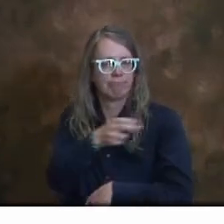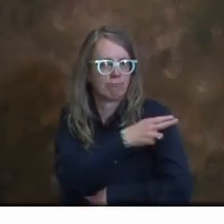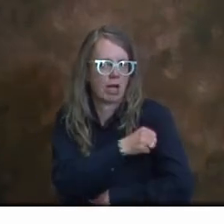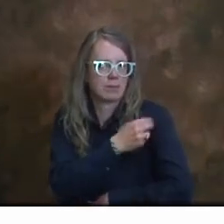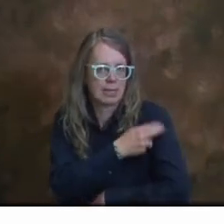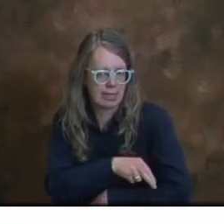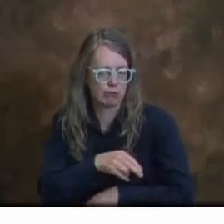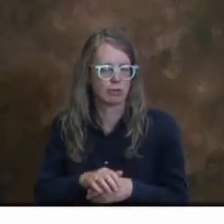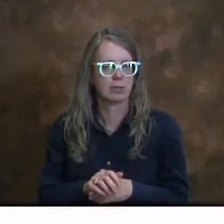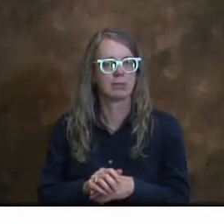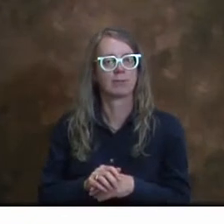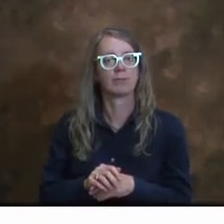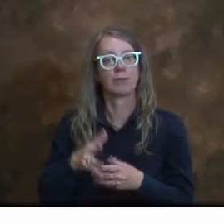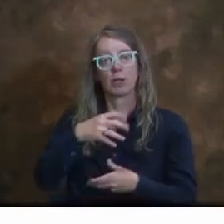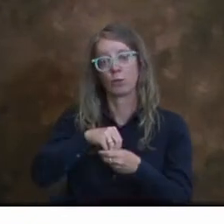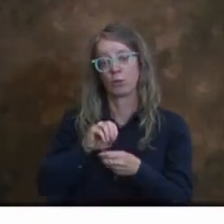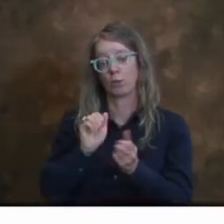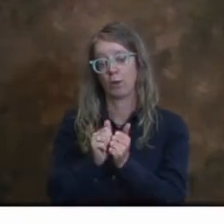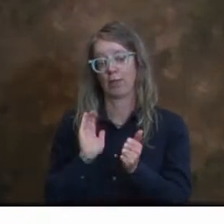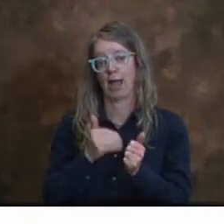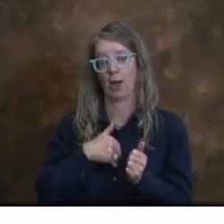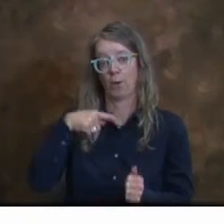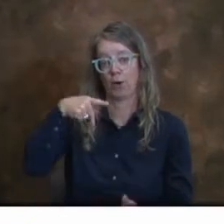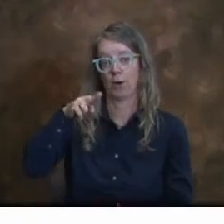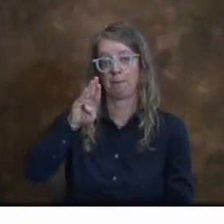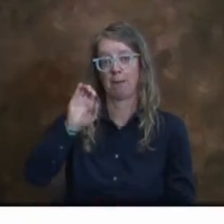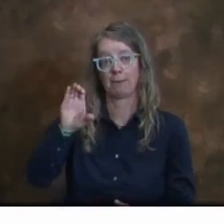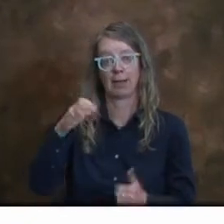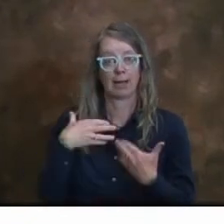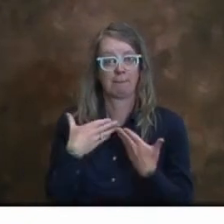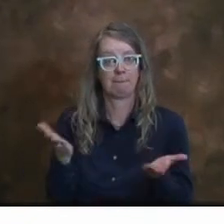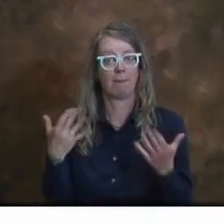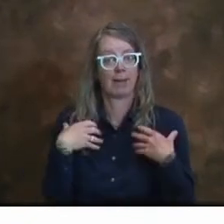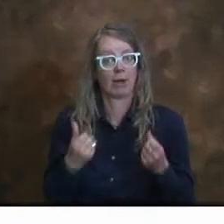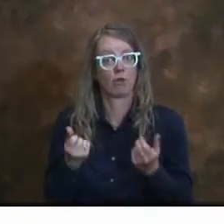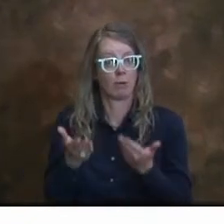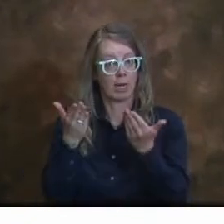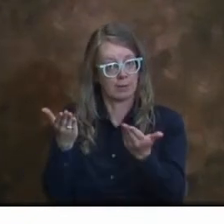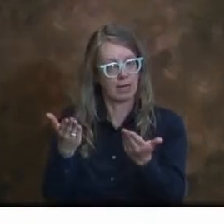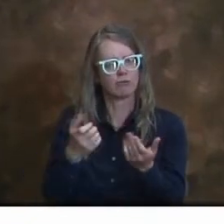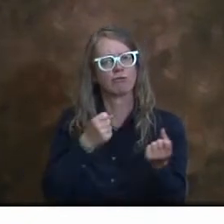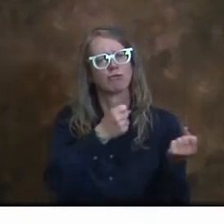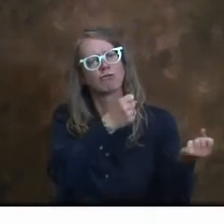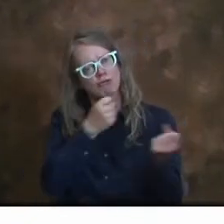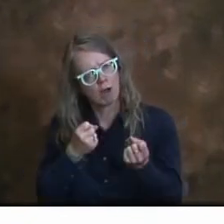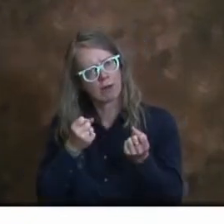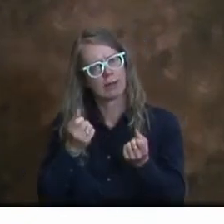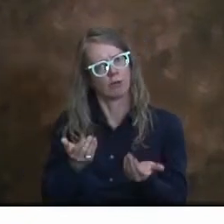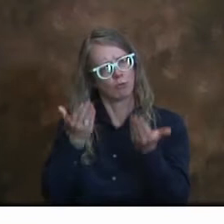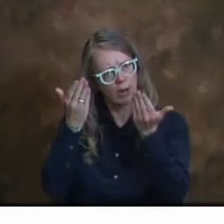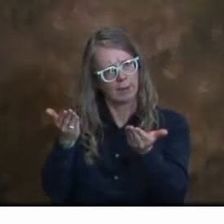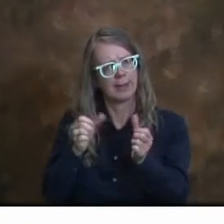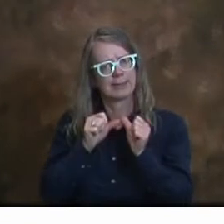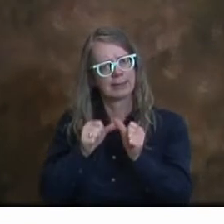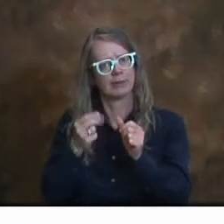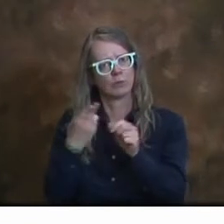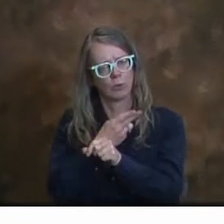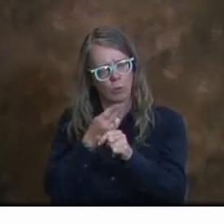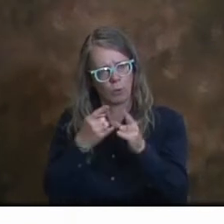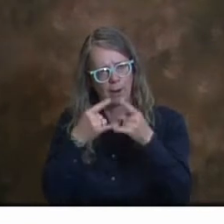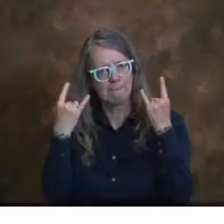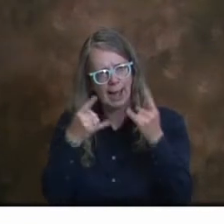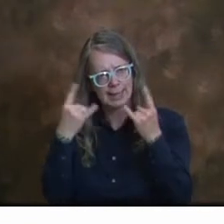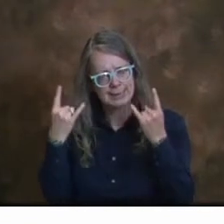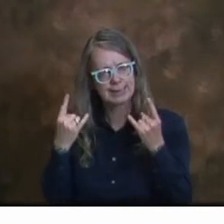Included in those public health recommendations will be strongly recommending that individuals continue to wear masks and face coverings in indoor